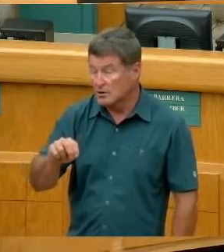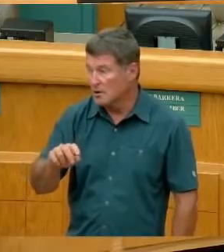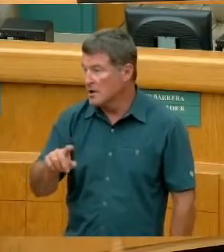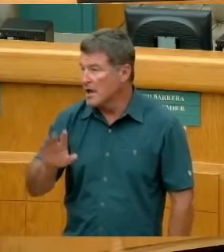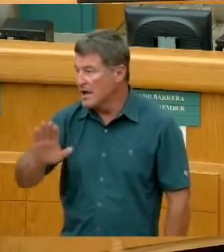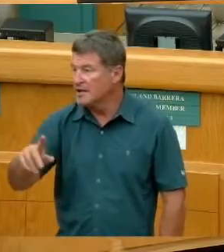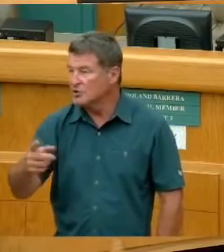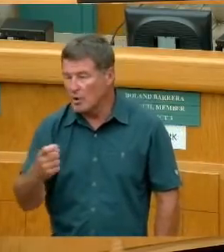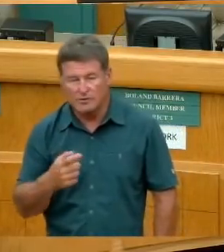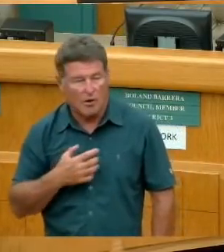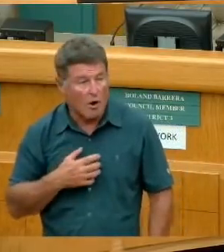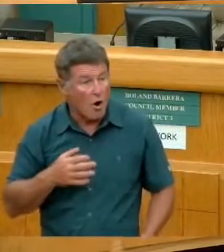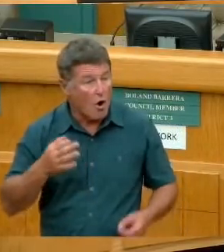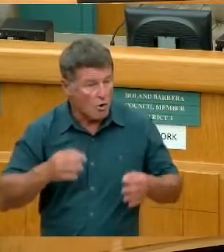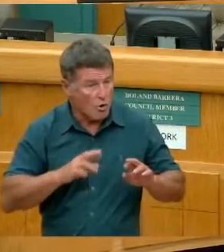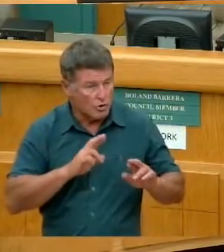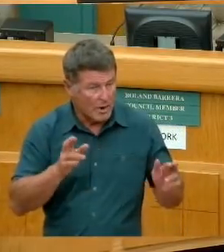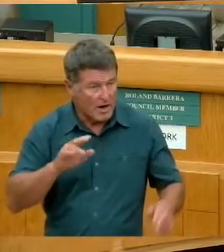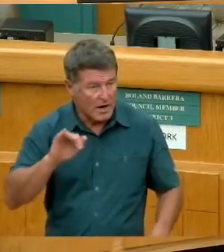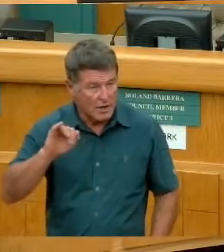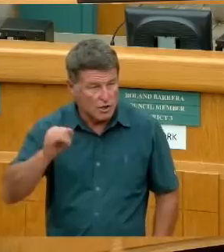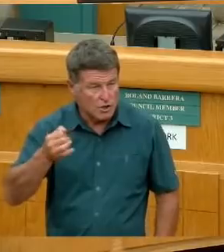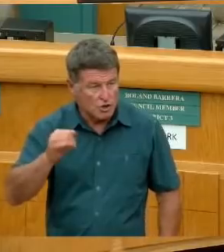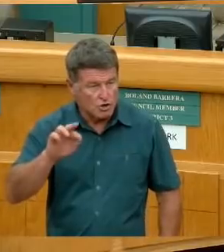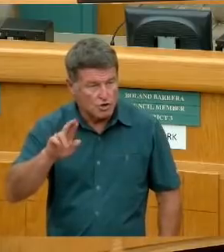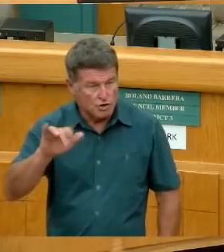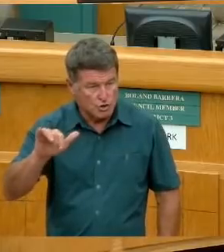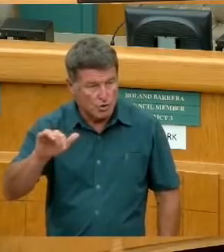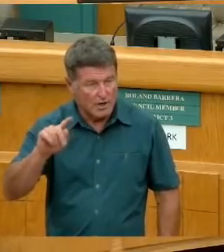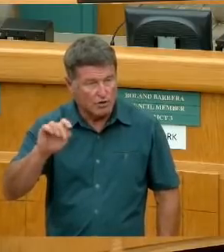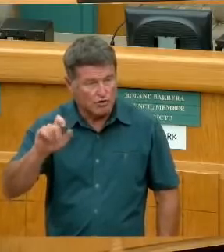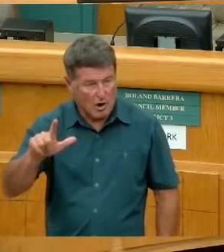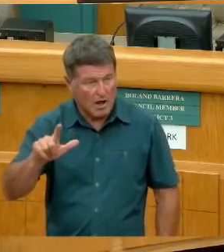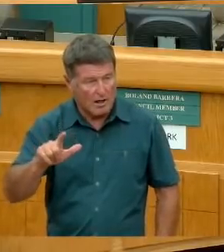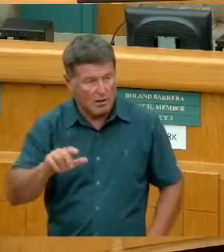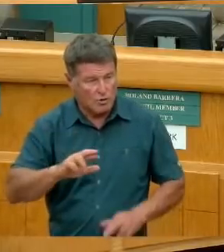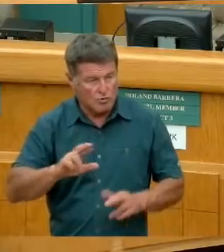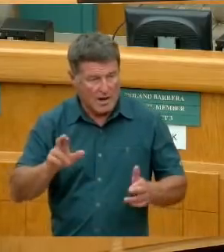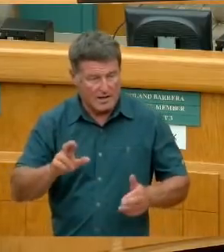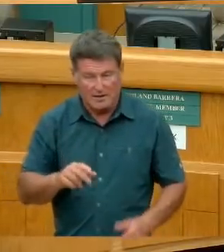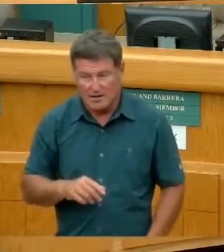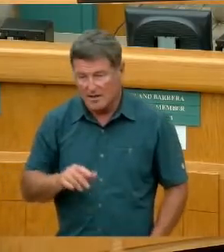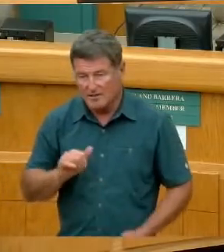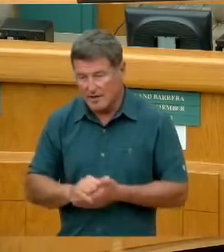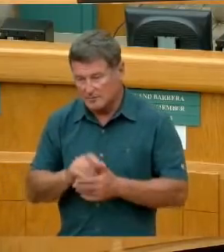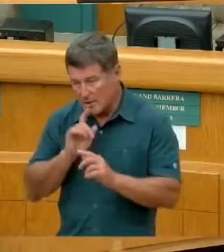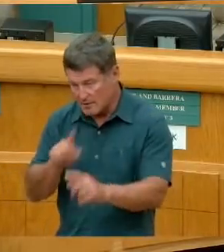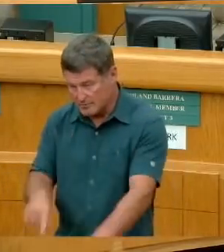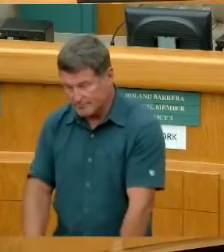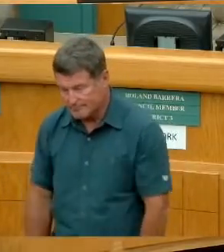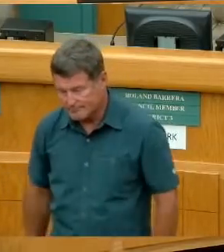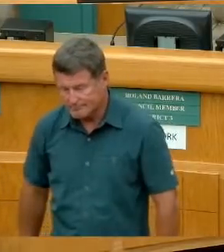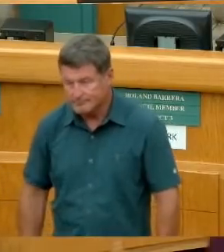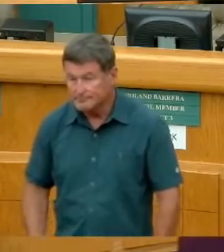Thank you. And the question was, are our courts ready or jury trials ready? So just want to make sure. Thank